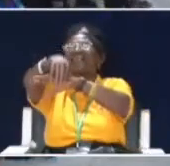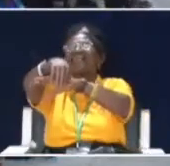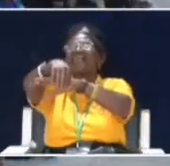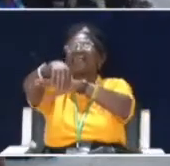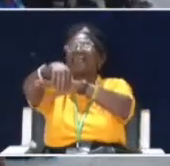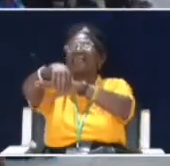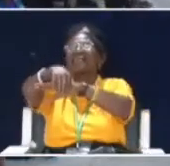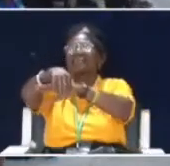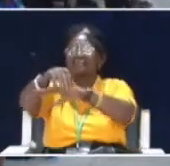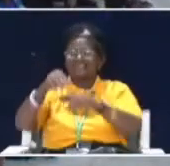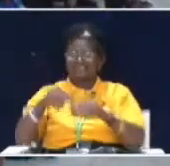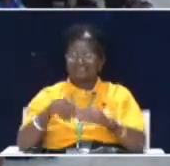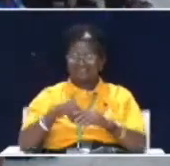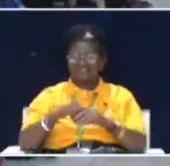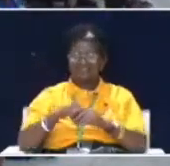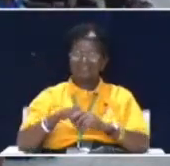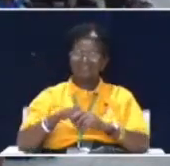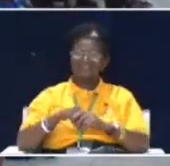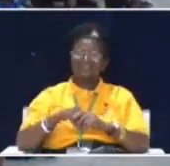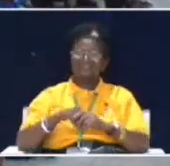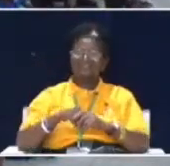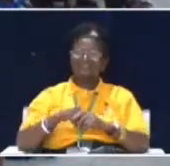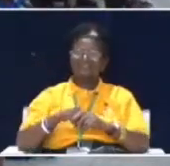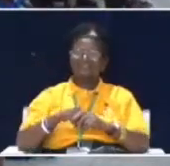tonight. A